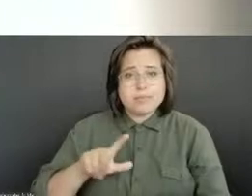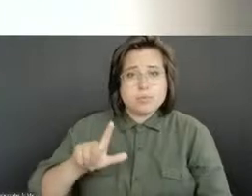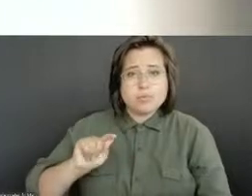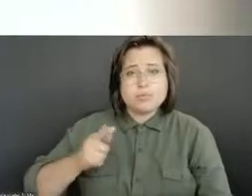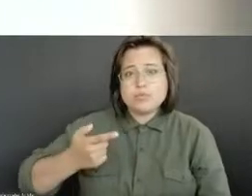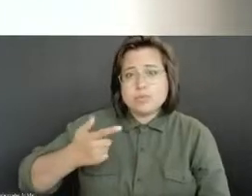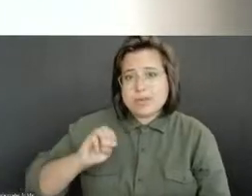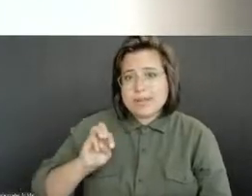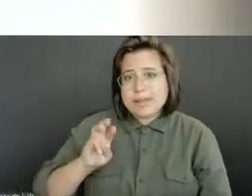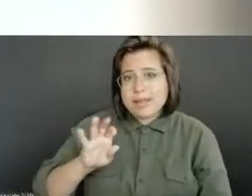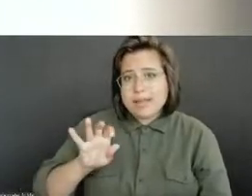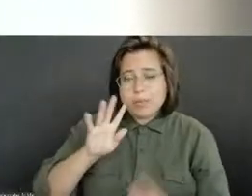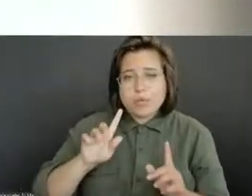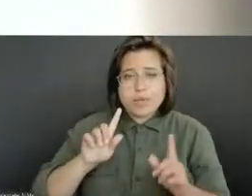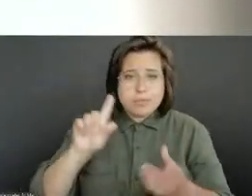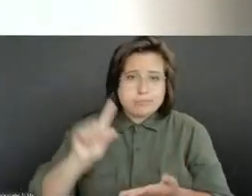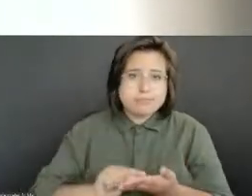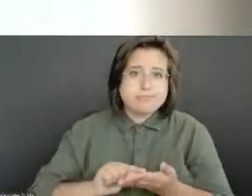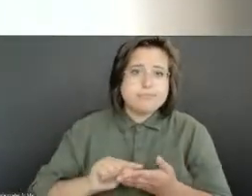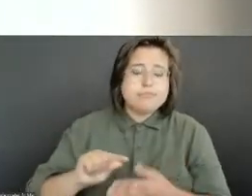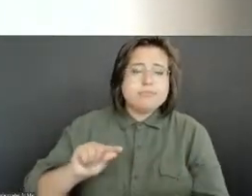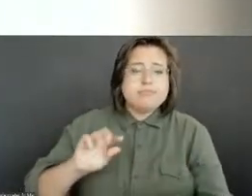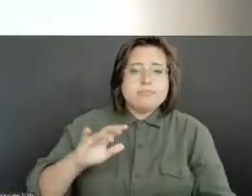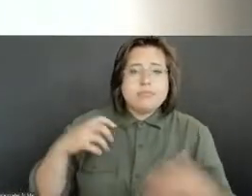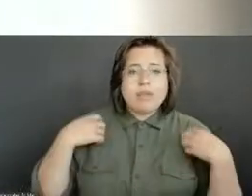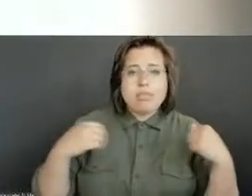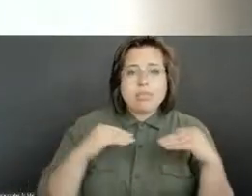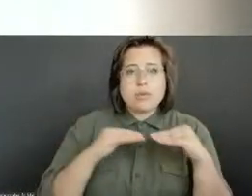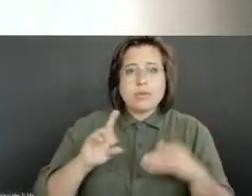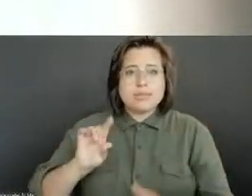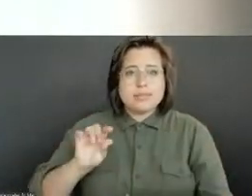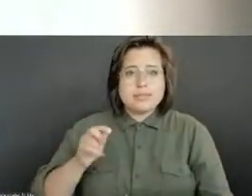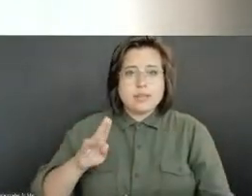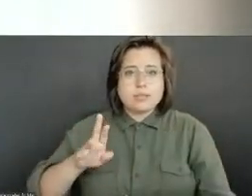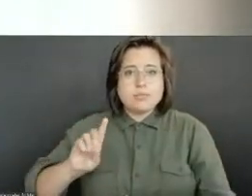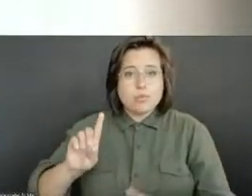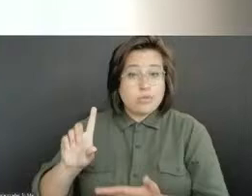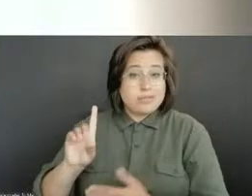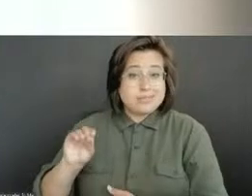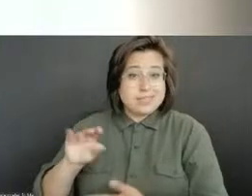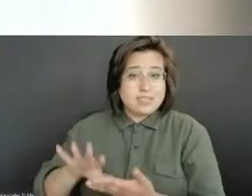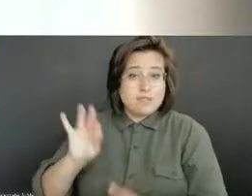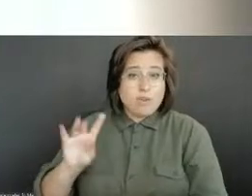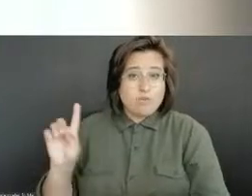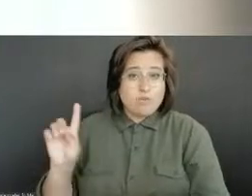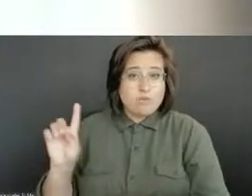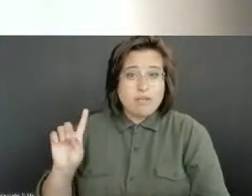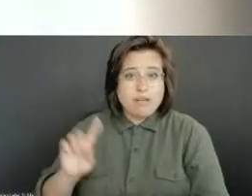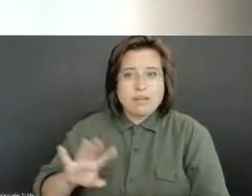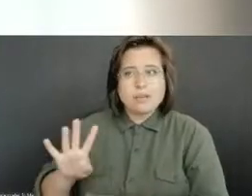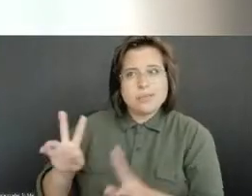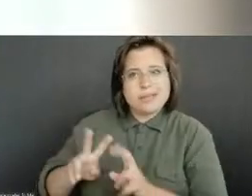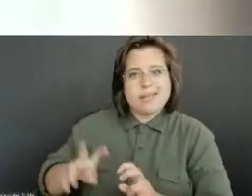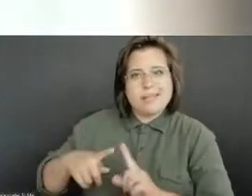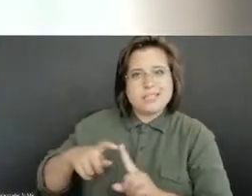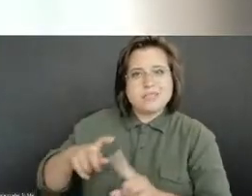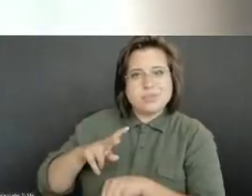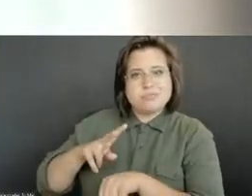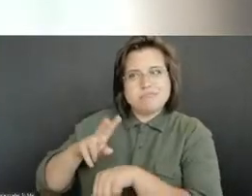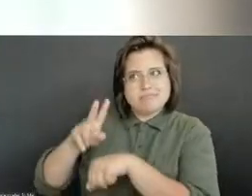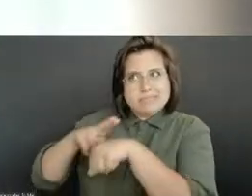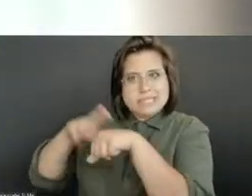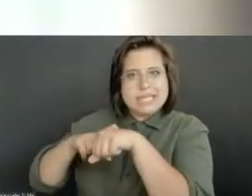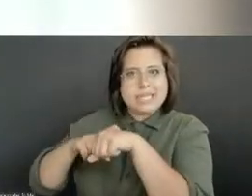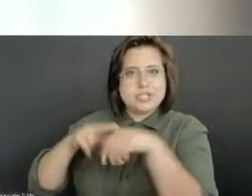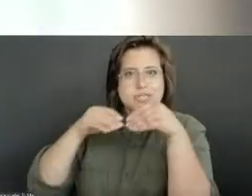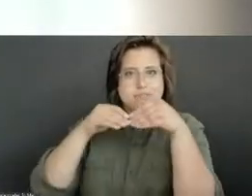came out with a health equity dashboard, and this data can be found and analyzed from the nation down to the individual